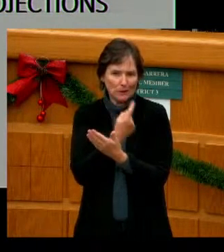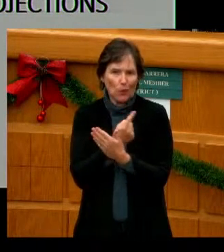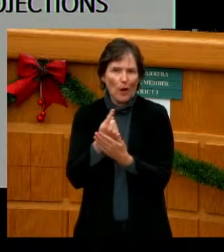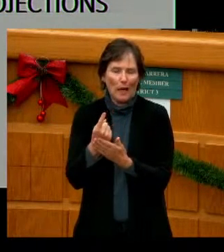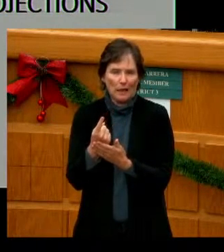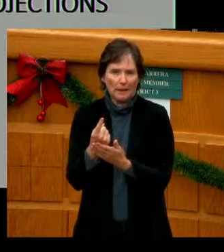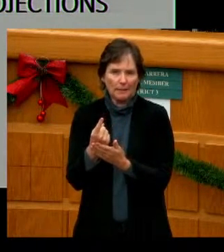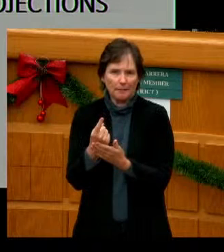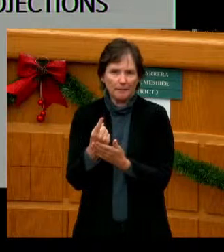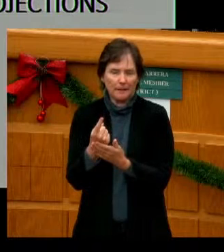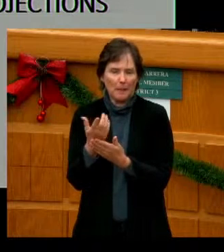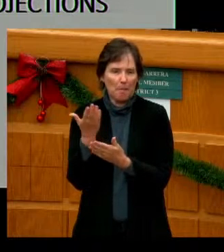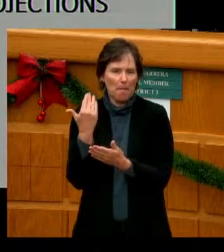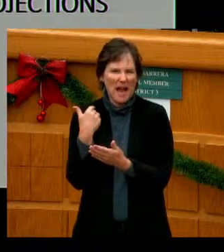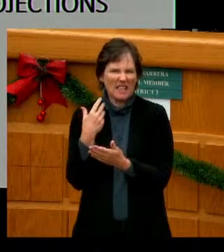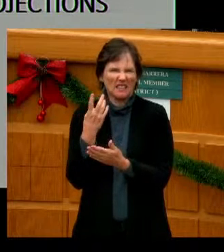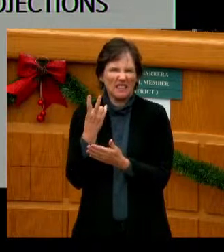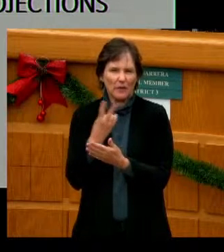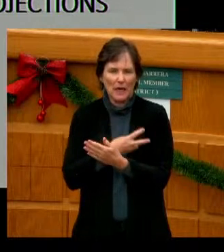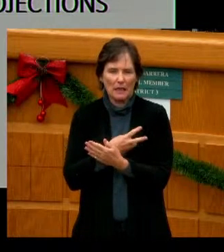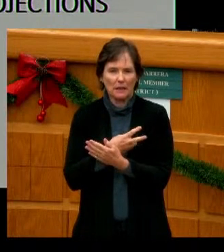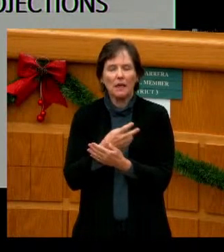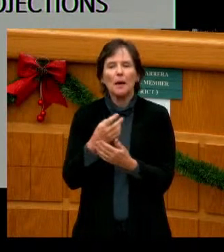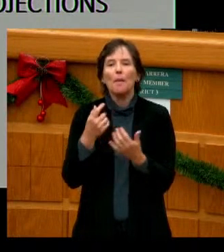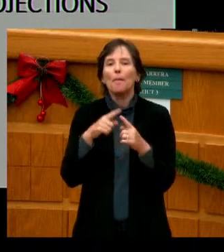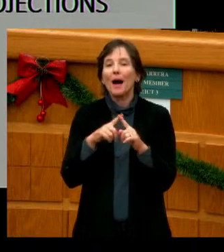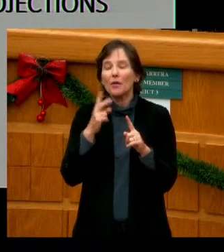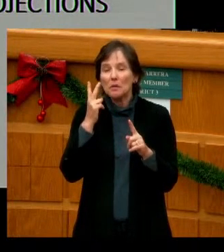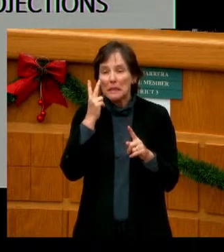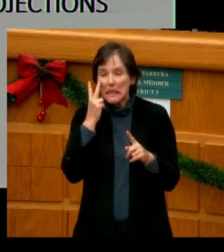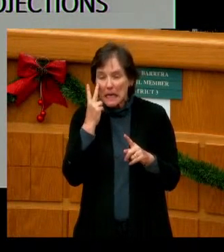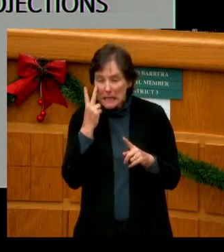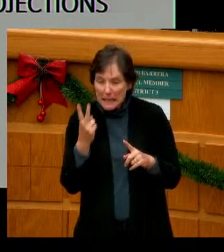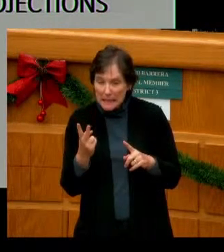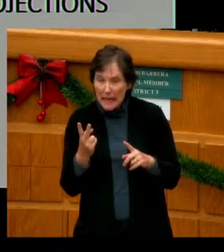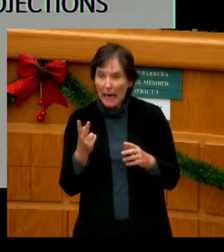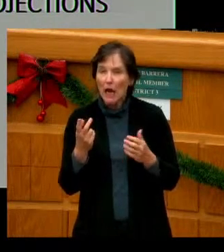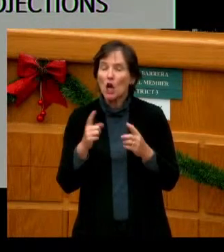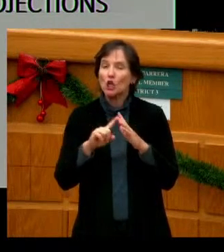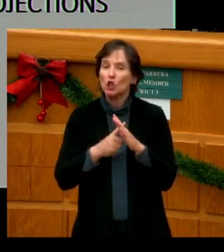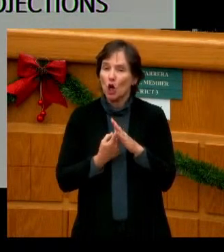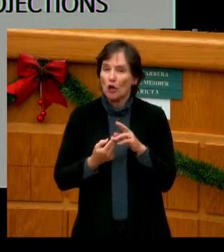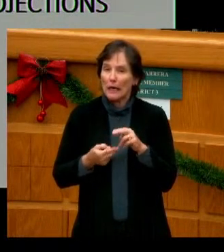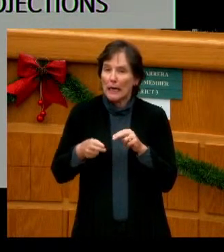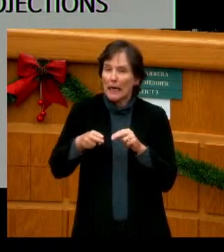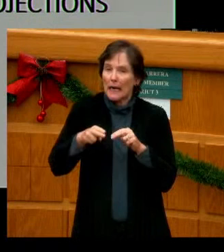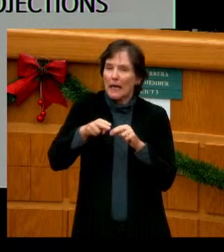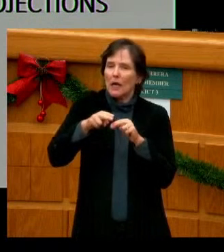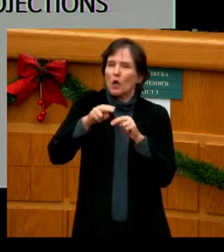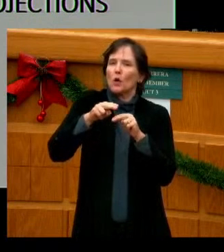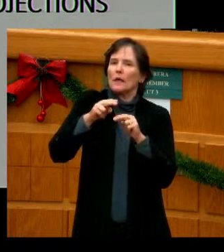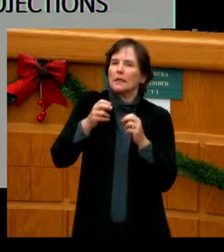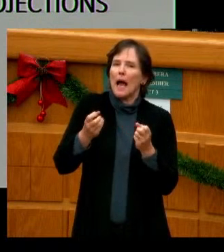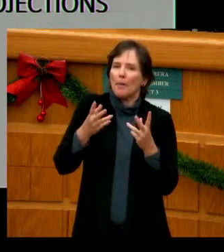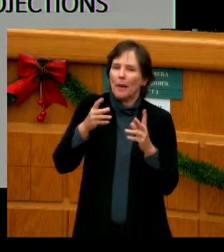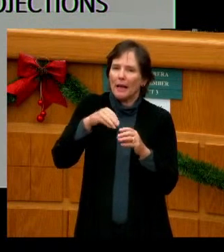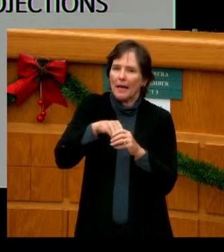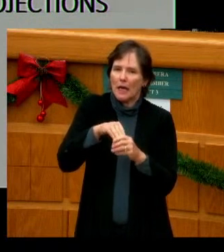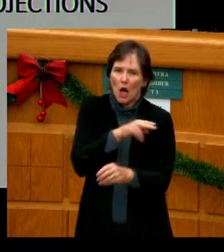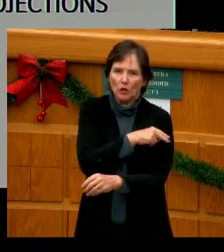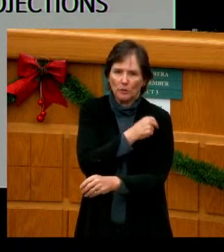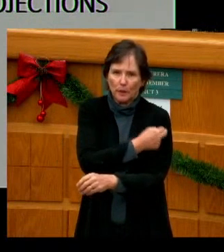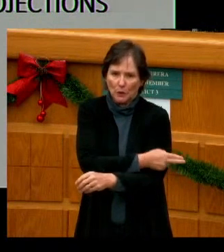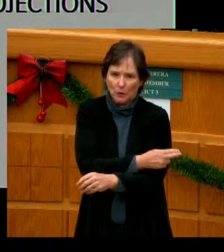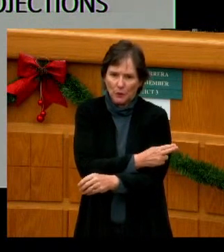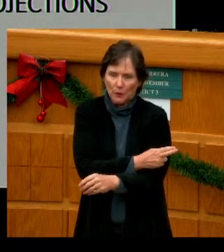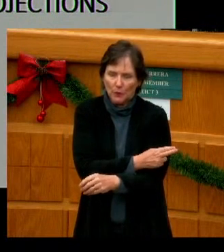patients over the past week. And it is, if you look really, really closely, you can see that's starting to increase again, and we will see